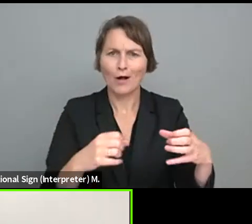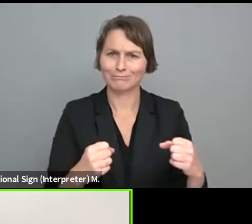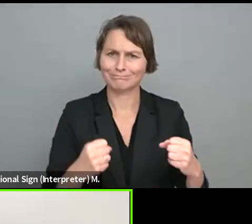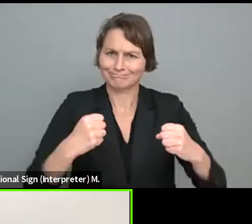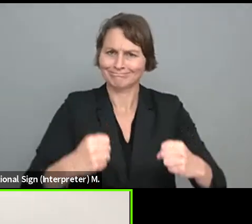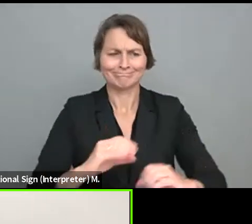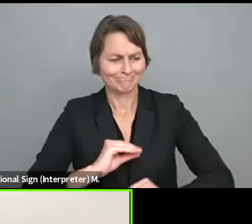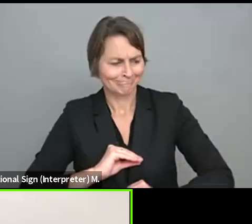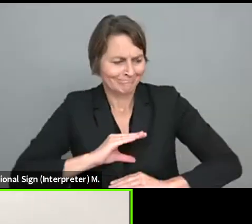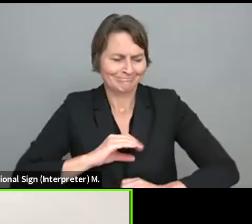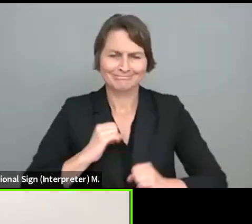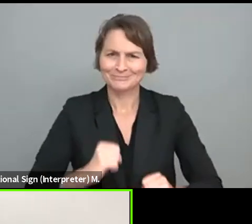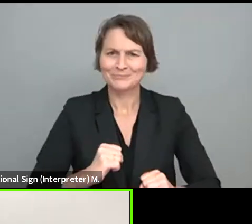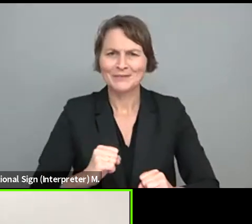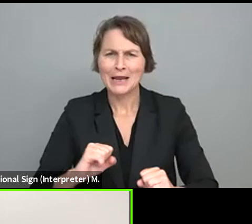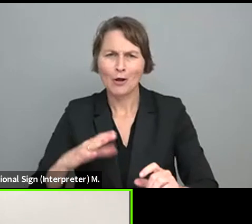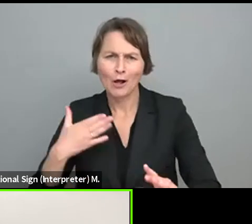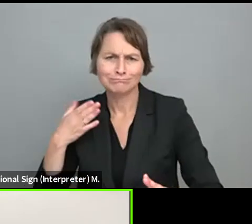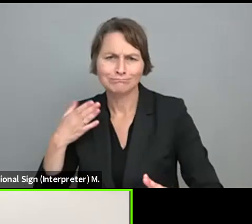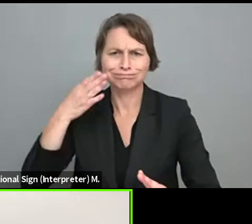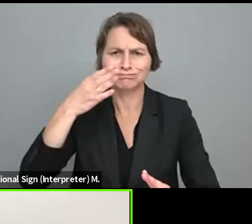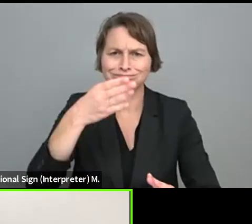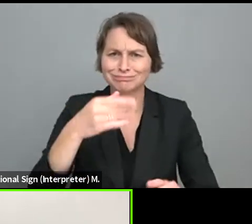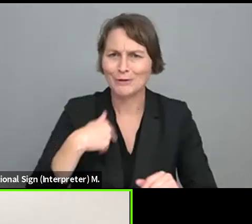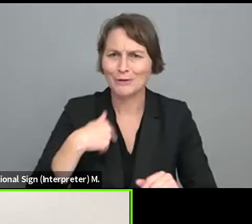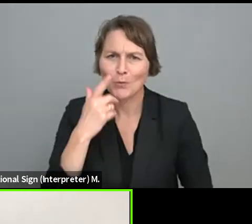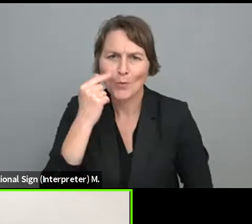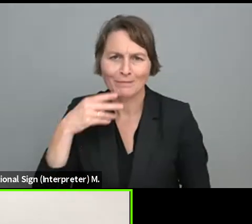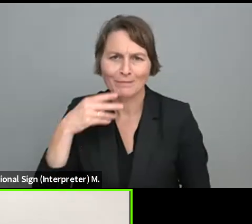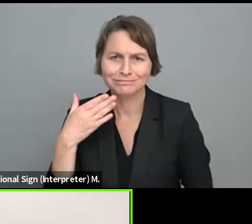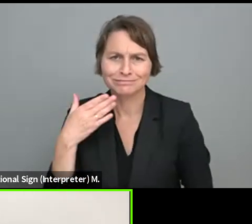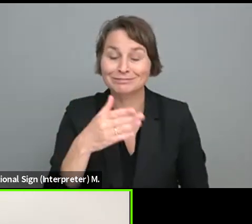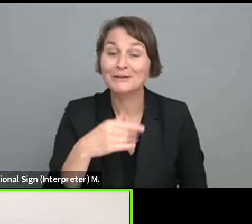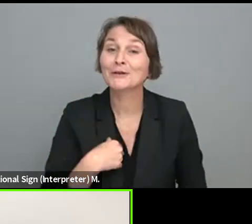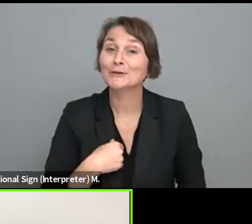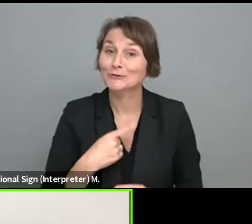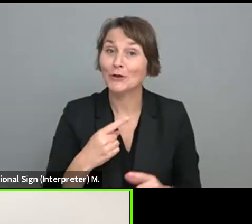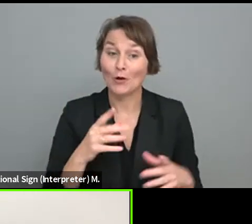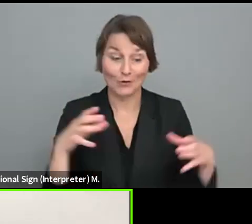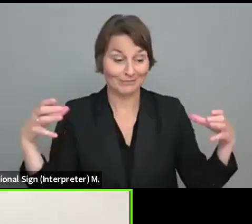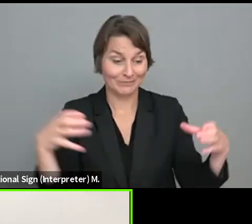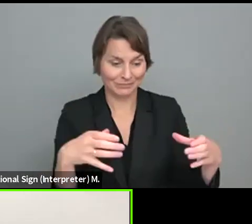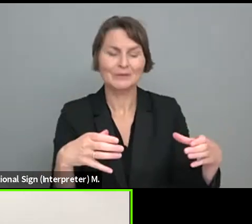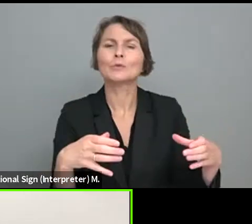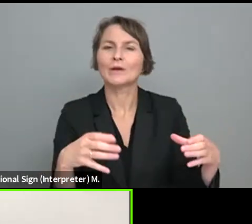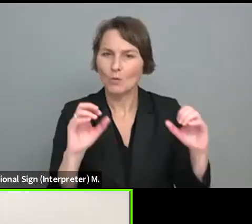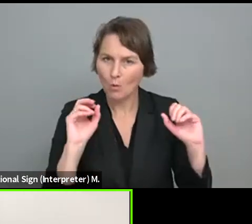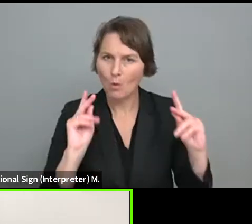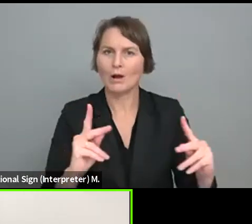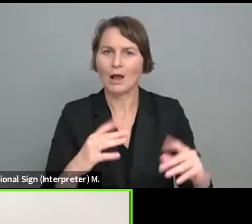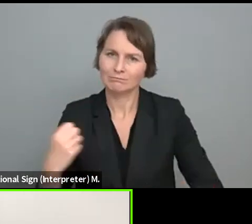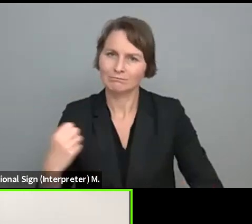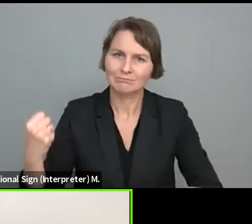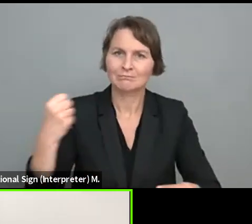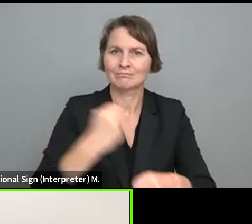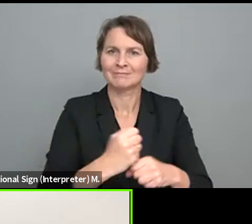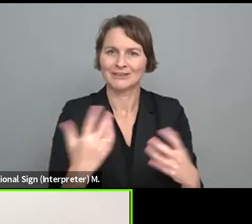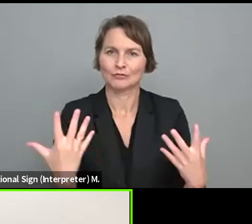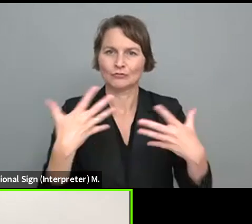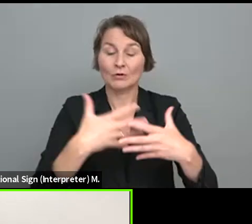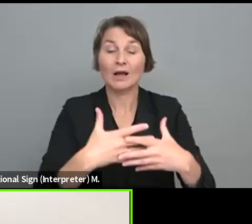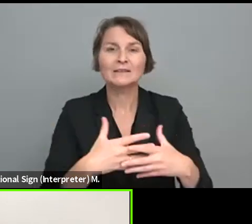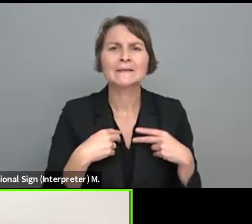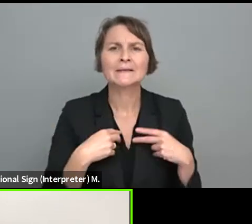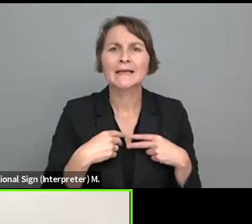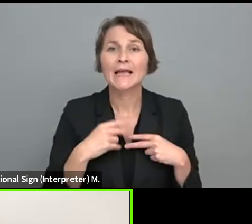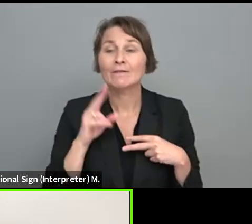trailblazing women. And so for us, I think we gave ourselves the permission structure the only people we look to see if anything is okay